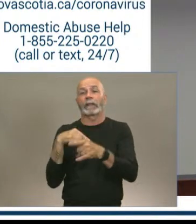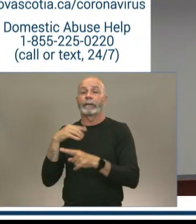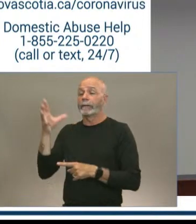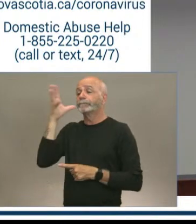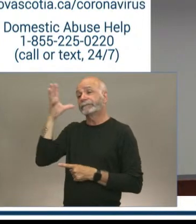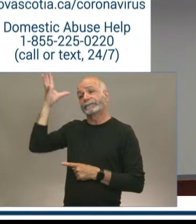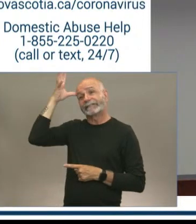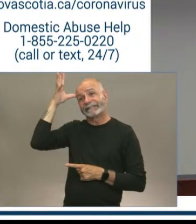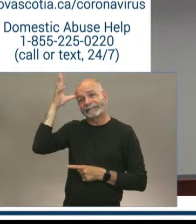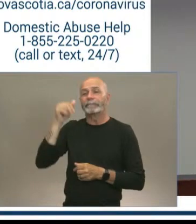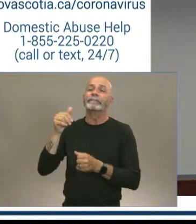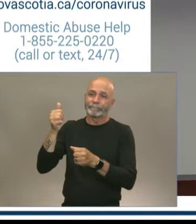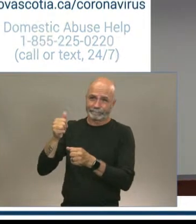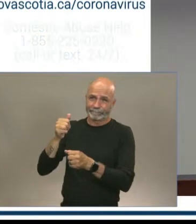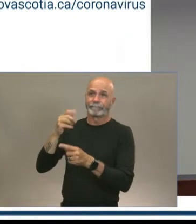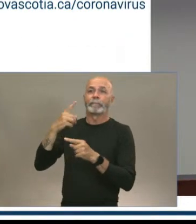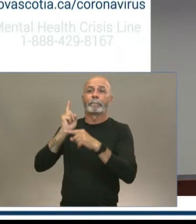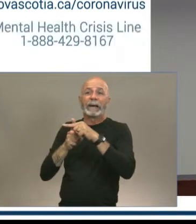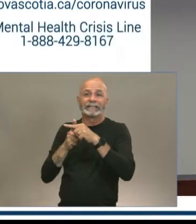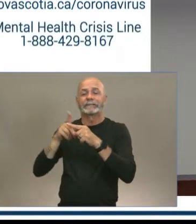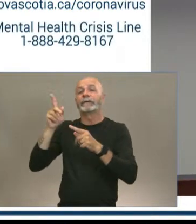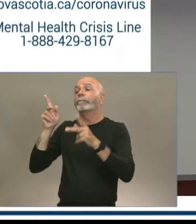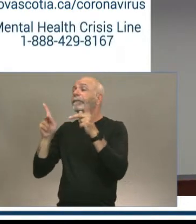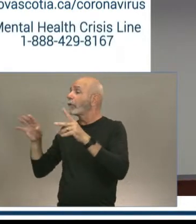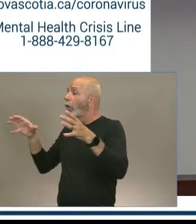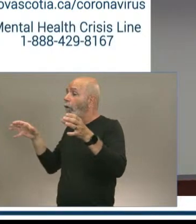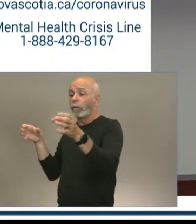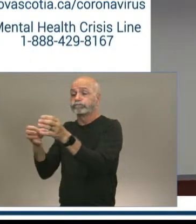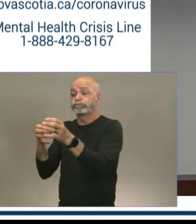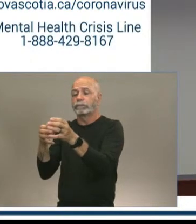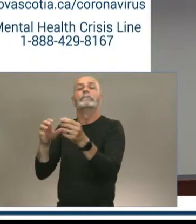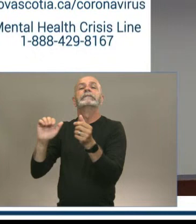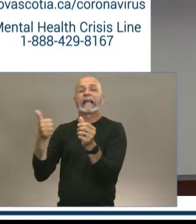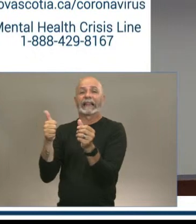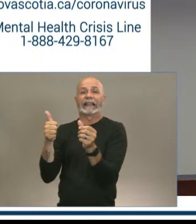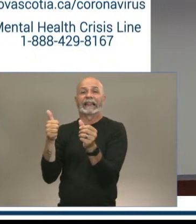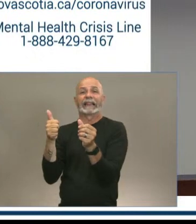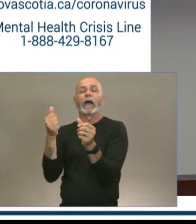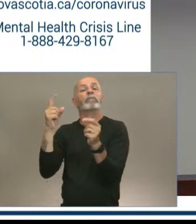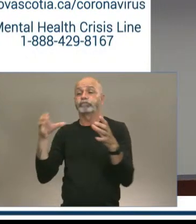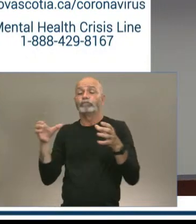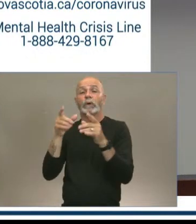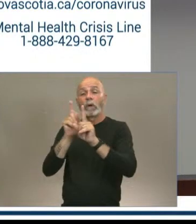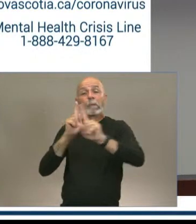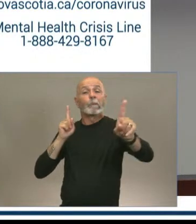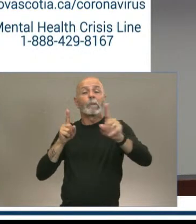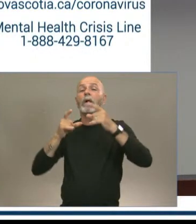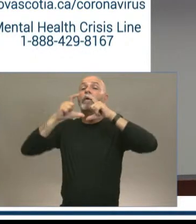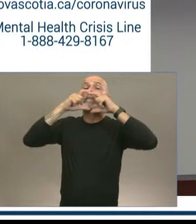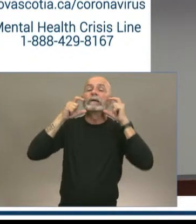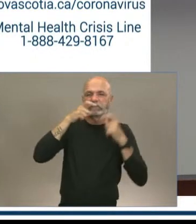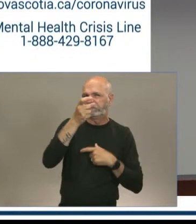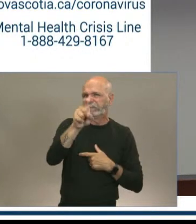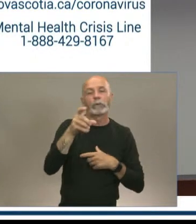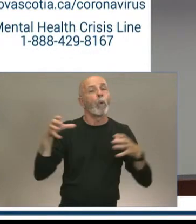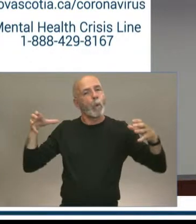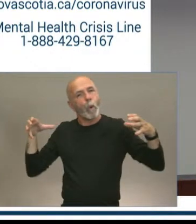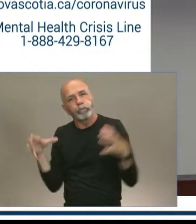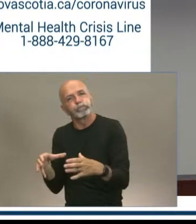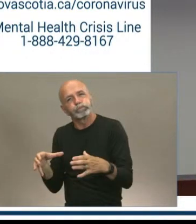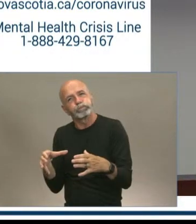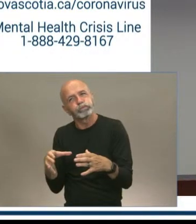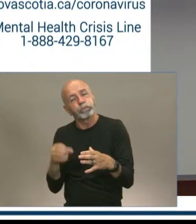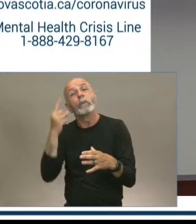indoor gathering. And physical distancing and masks aren't required. Outdoors, you can have up to 25 people for an